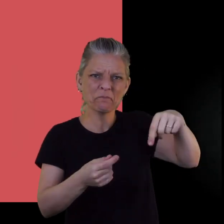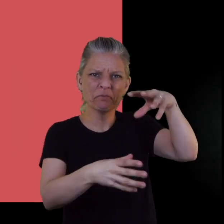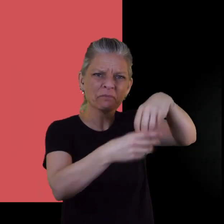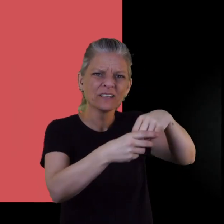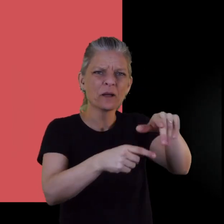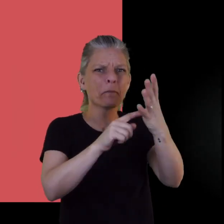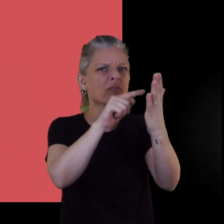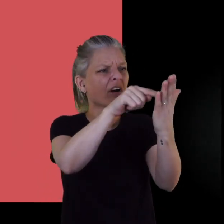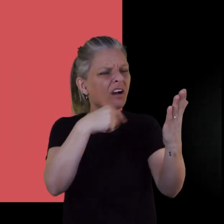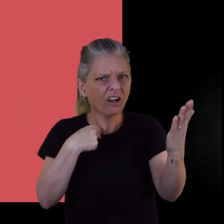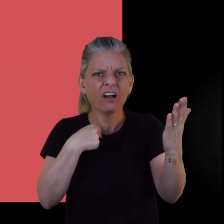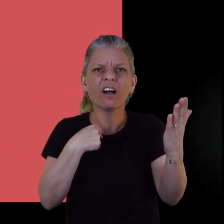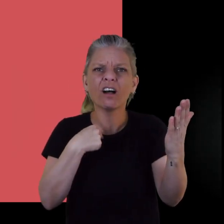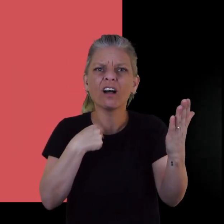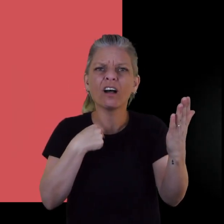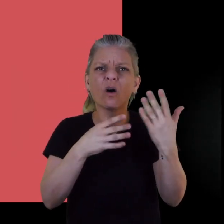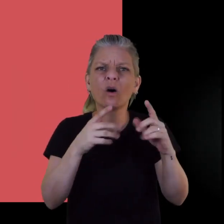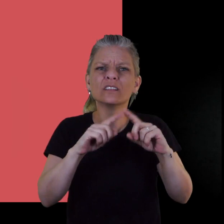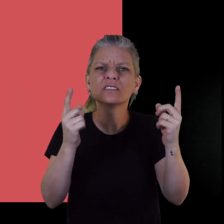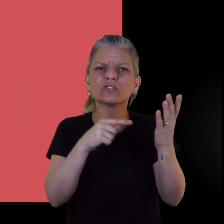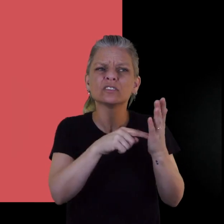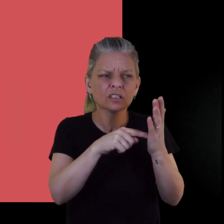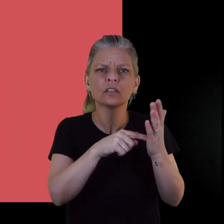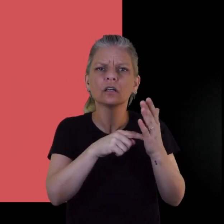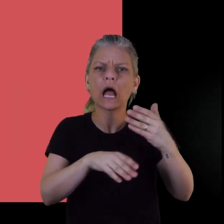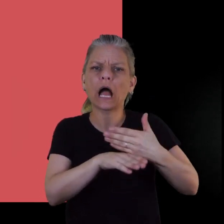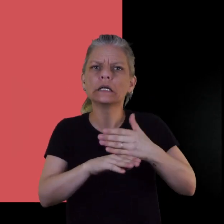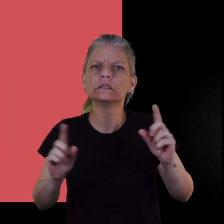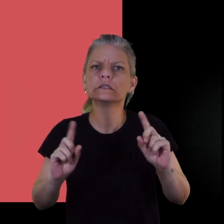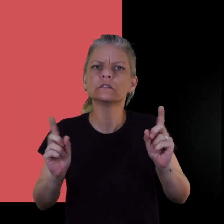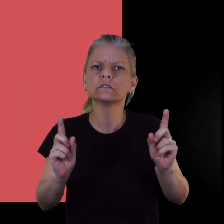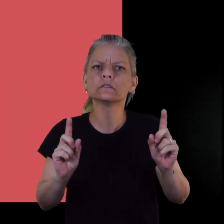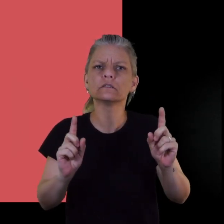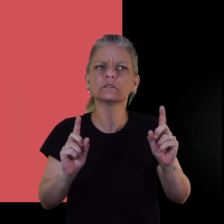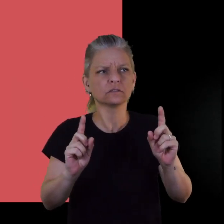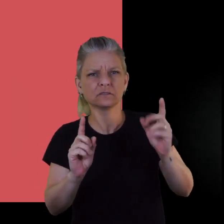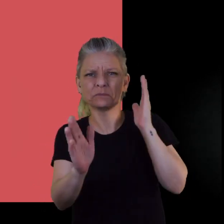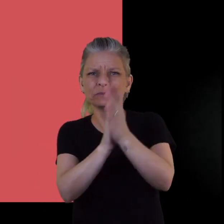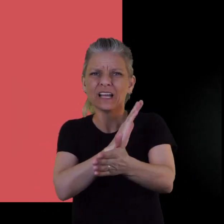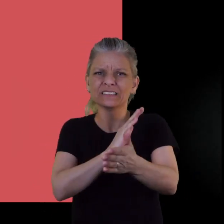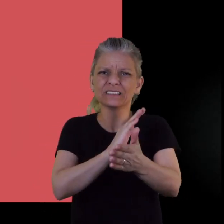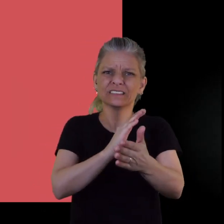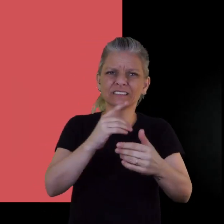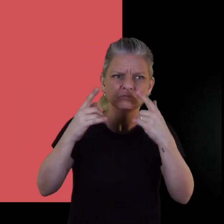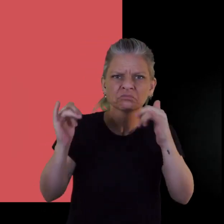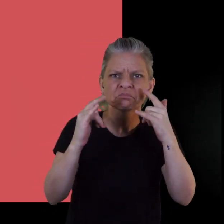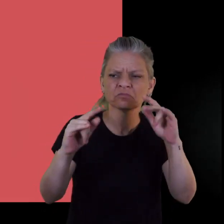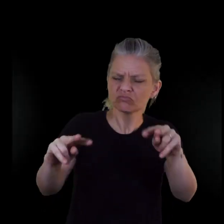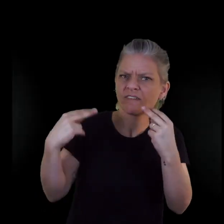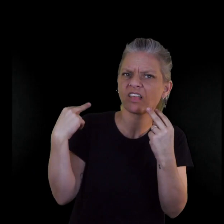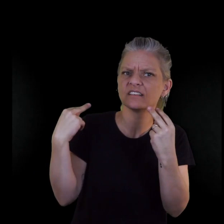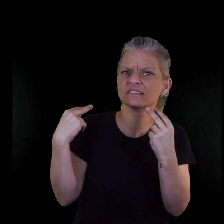mirror like how cowards do. Only difference is the will to act on intention. Clear past the glass and inspect the reflection.